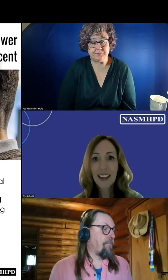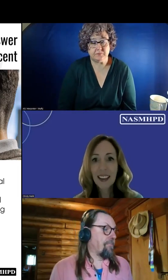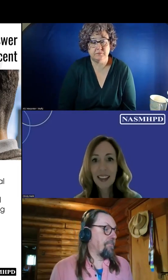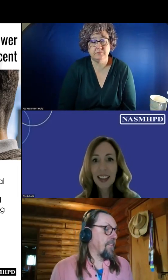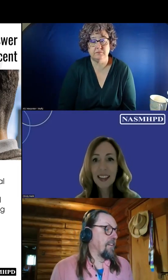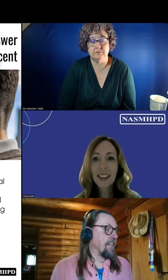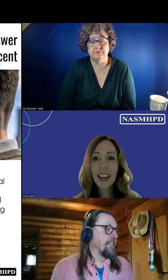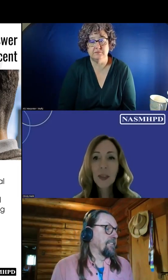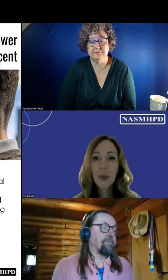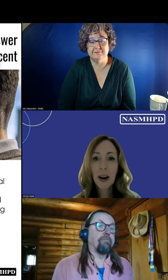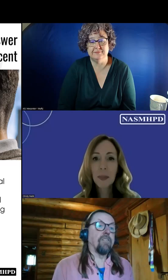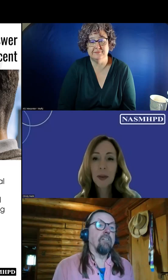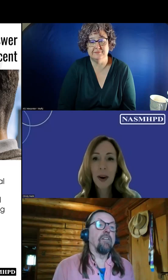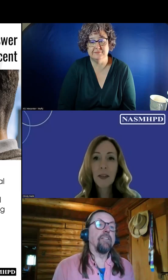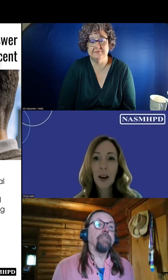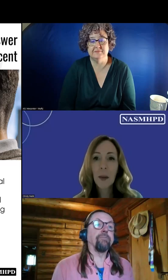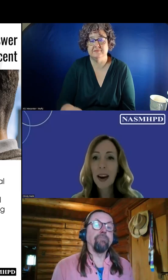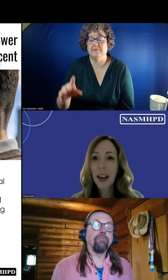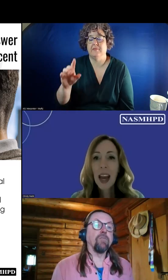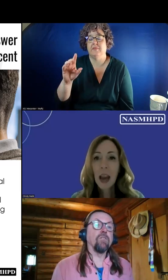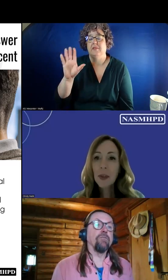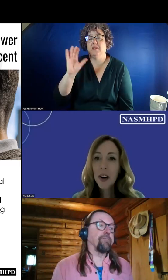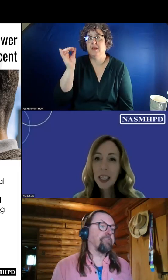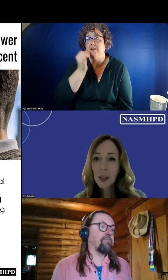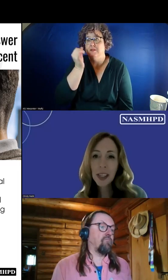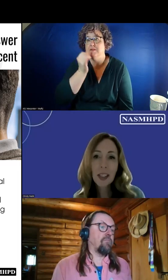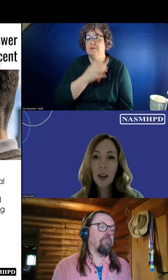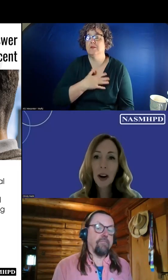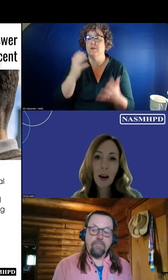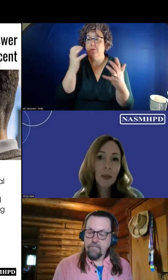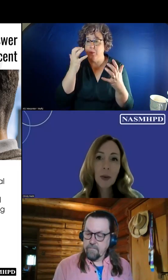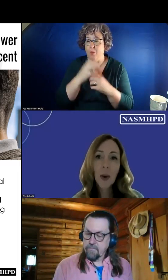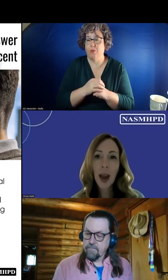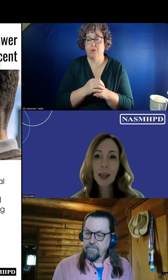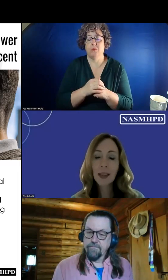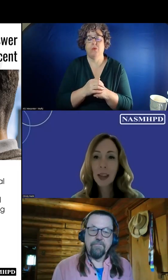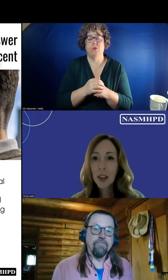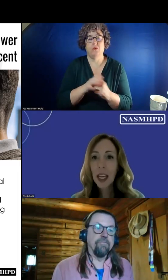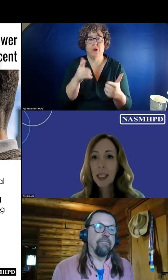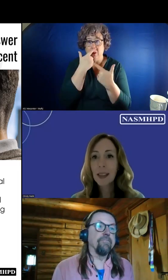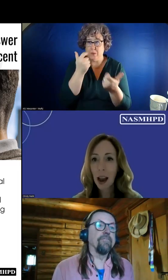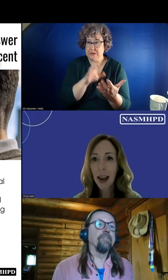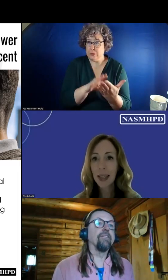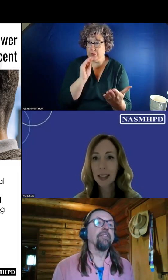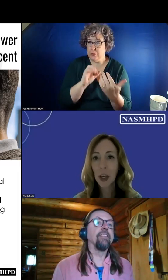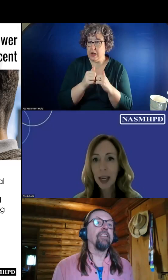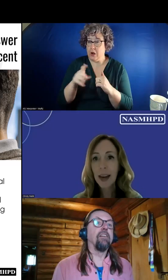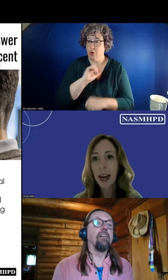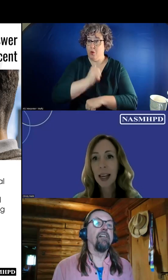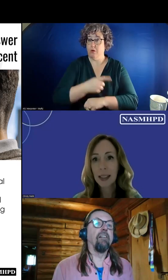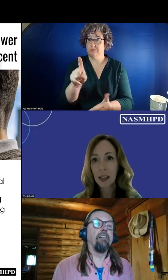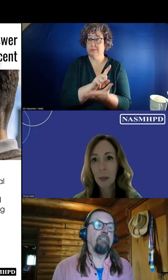Yeah, that's remarkable, Ralph. And it was very interesting to learn how you guys definitely designed a